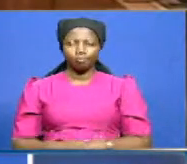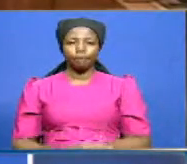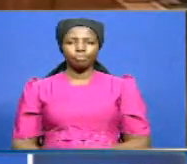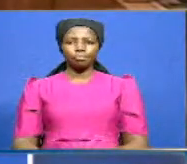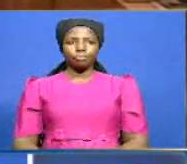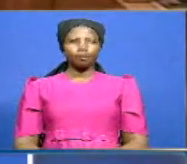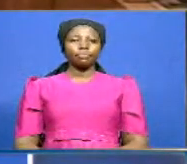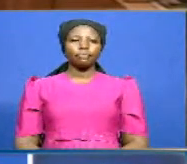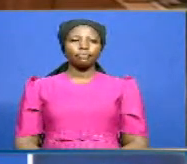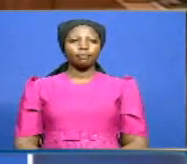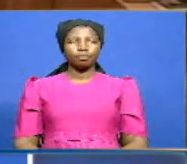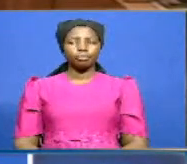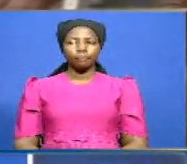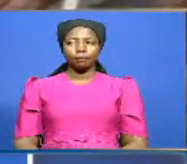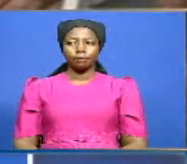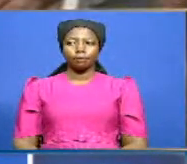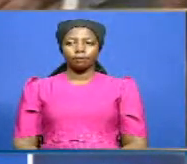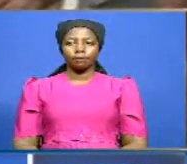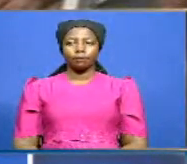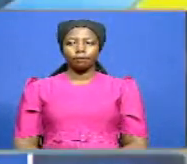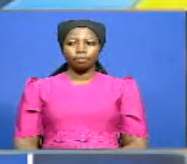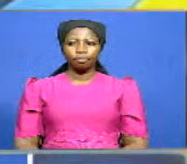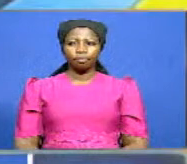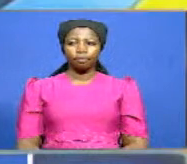for Channel 1 Business.